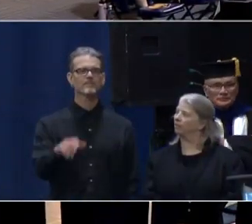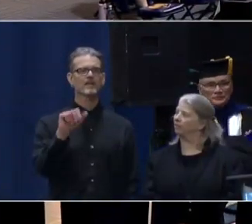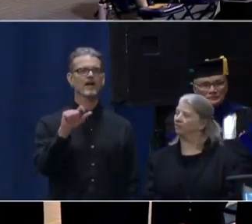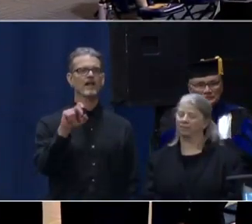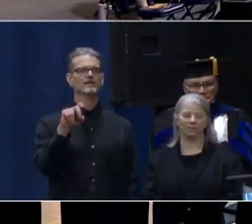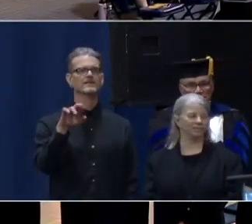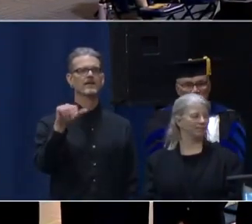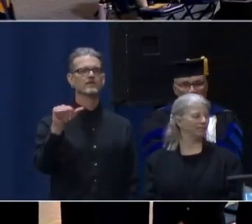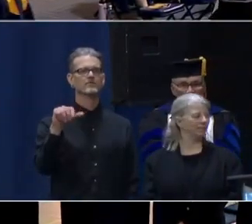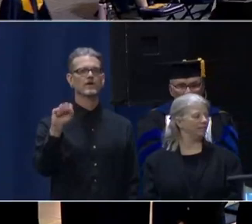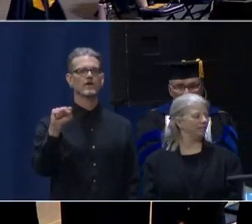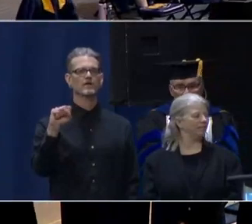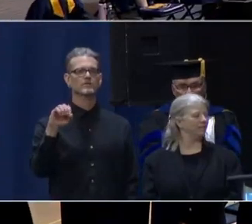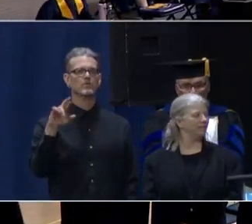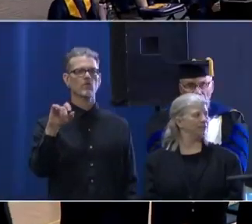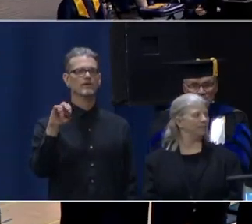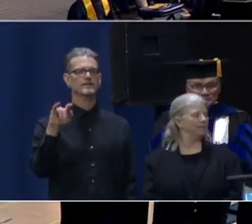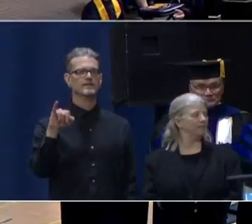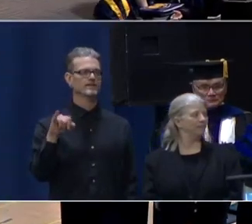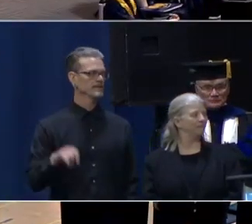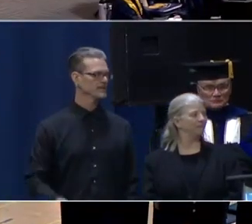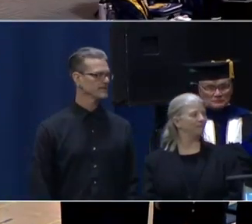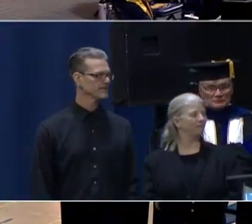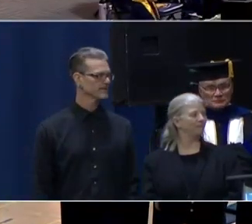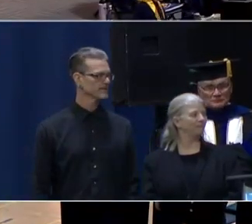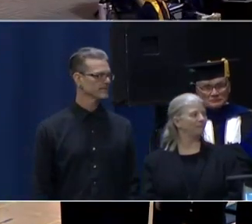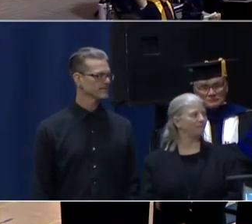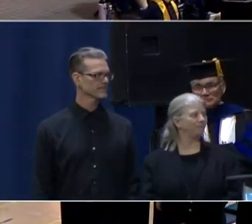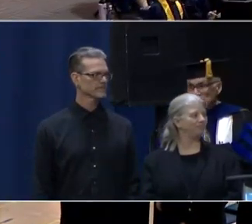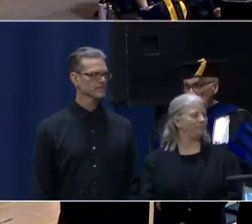Alexandra Swanty.